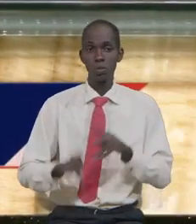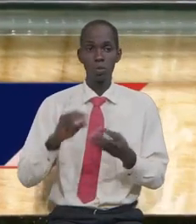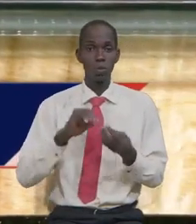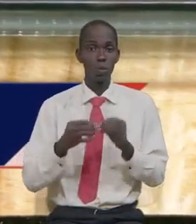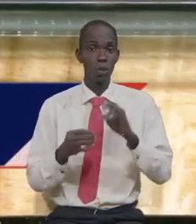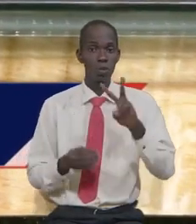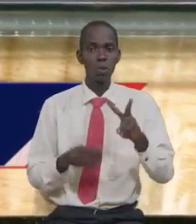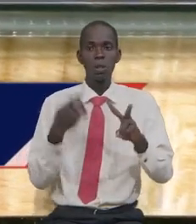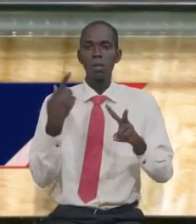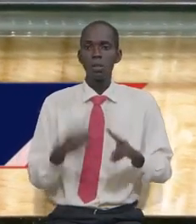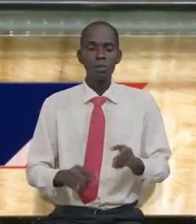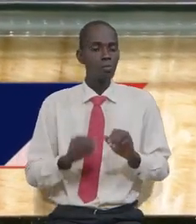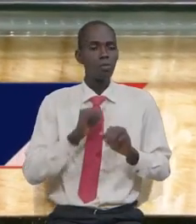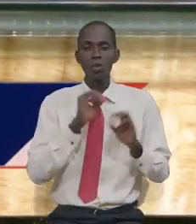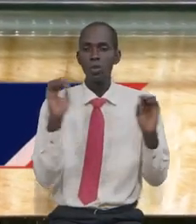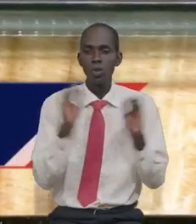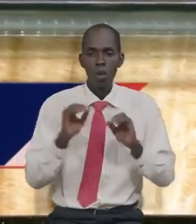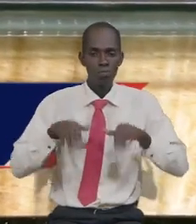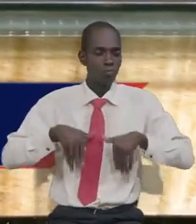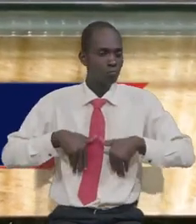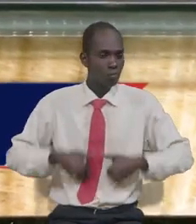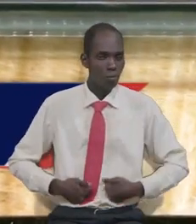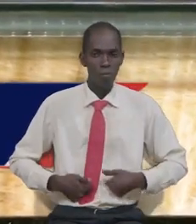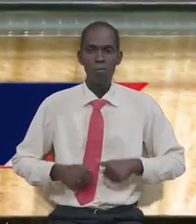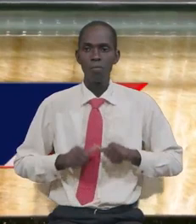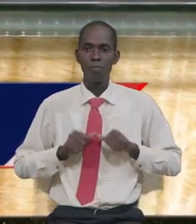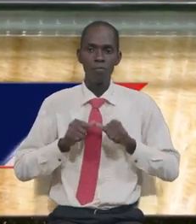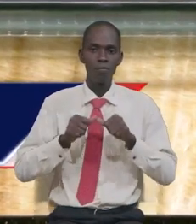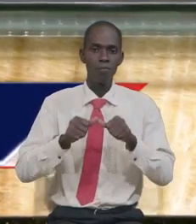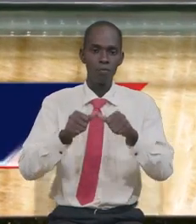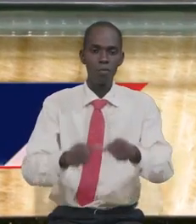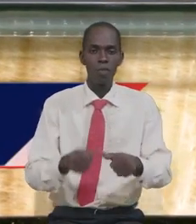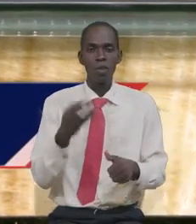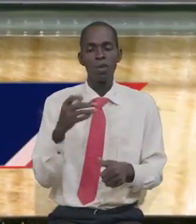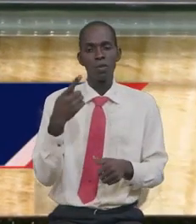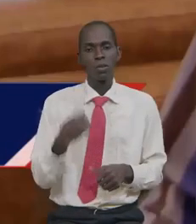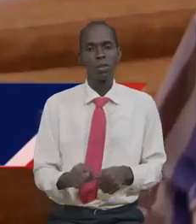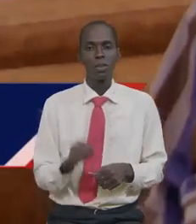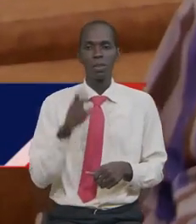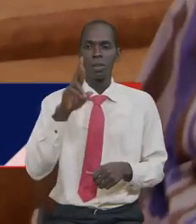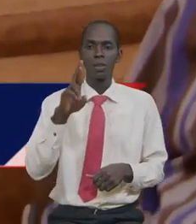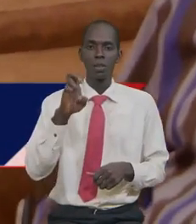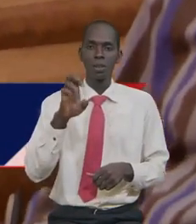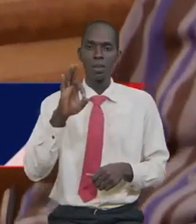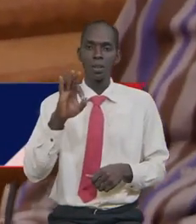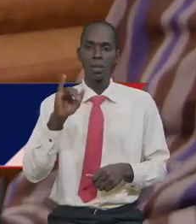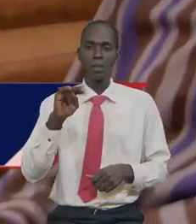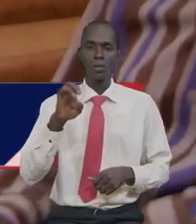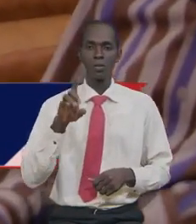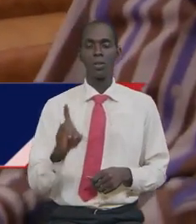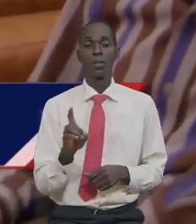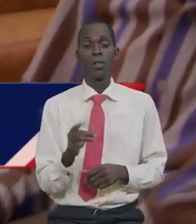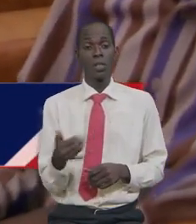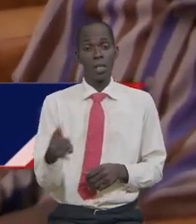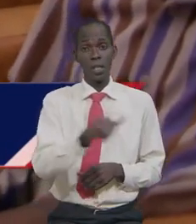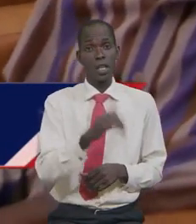tireless perseverance of the refined. They knew the fire will